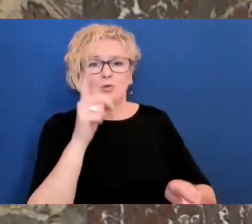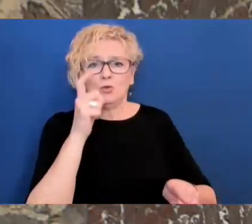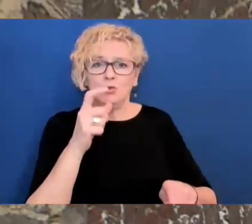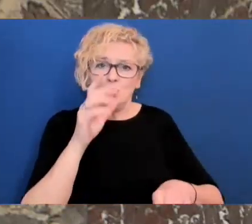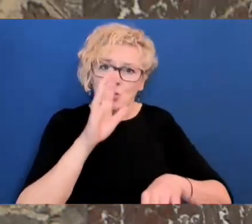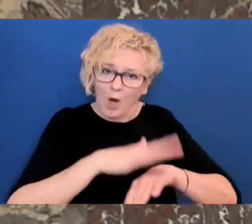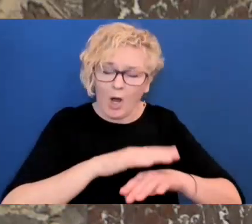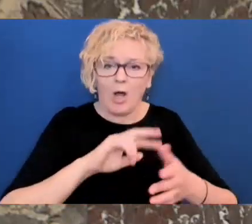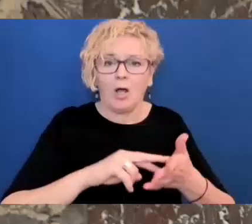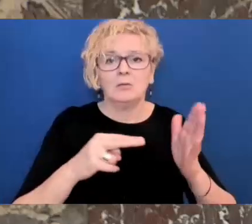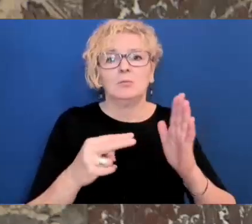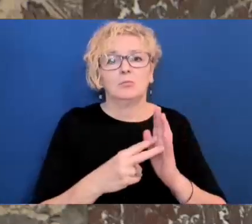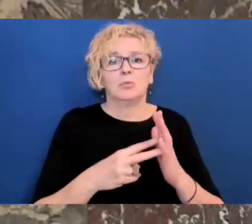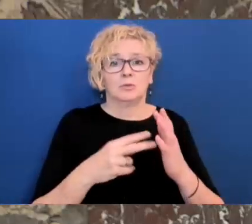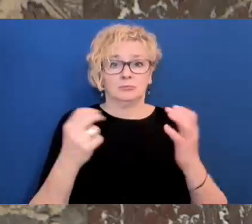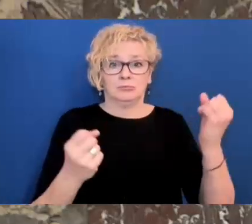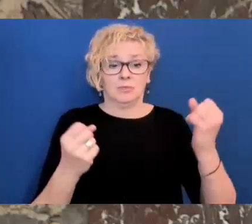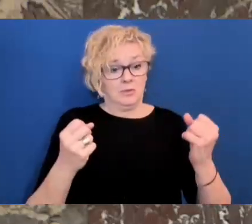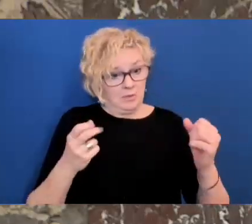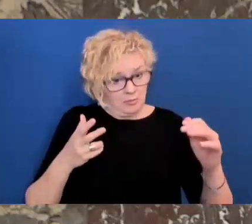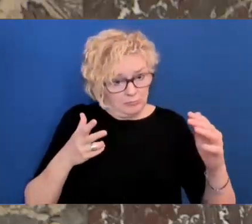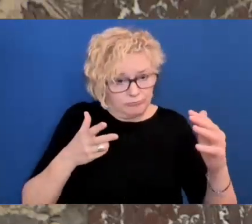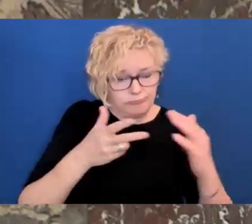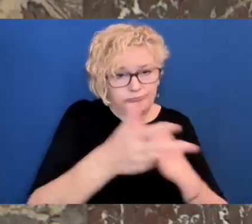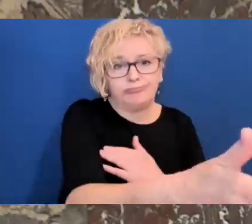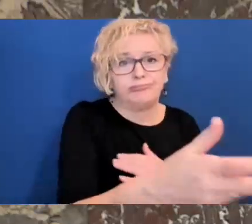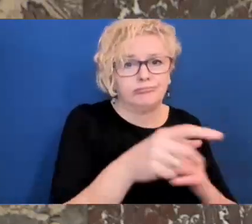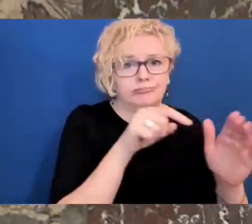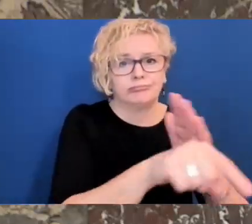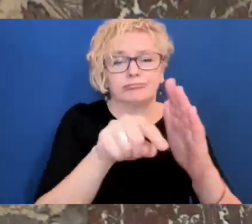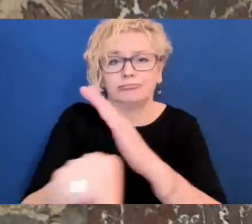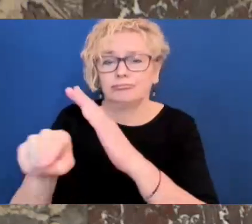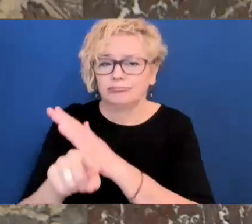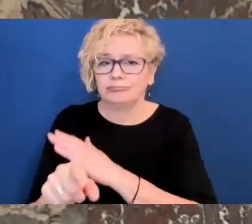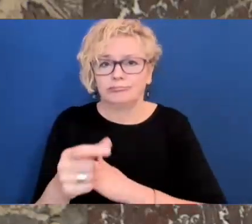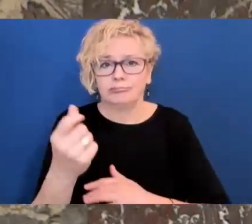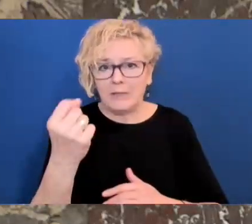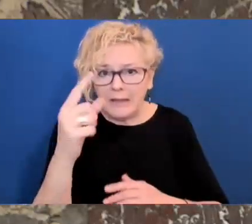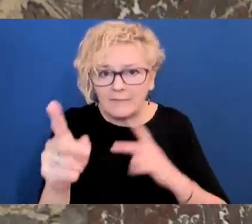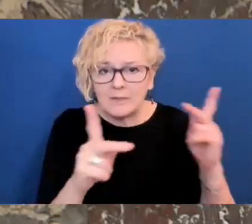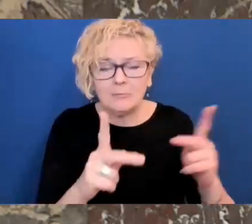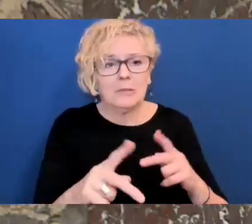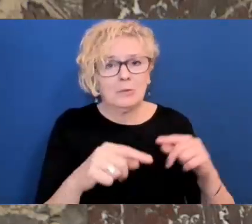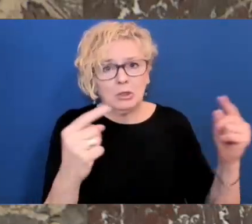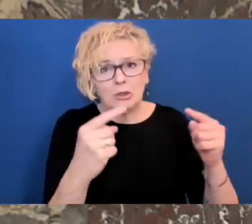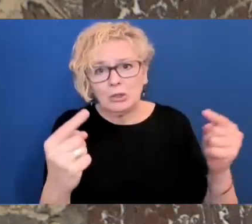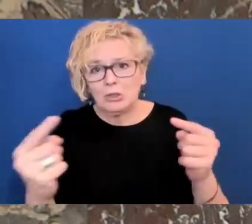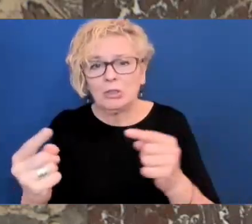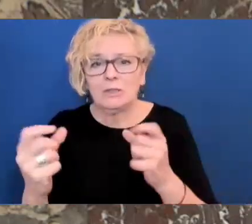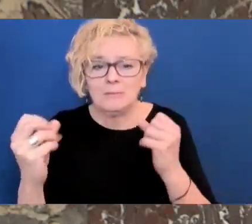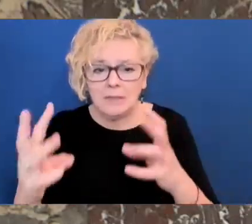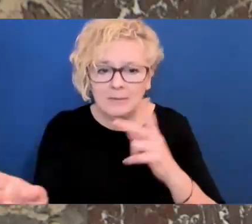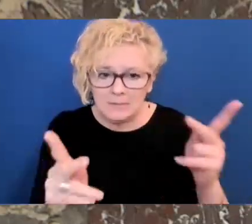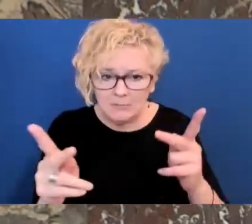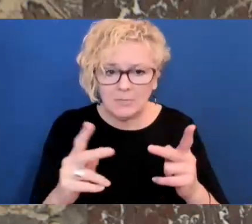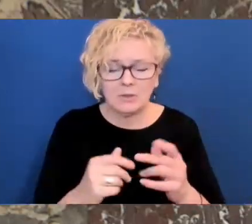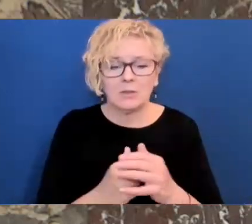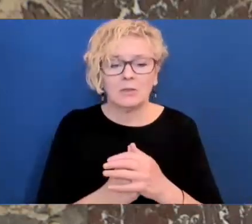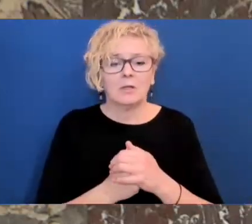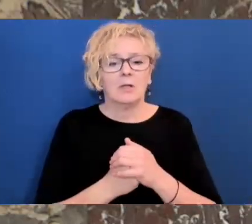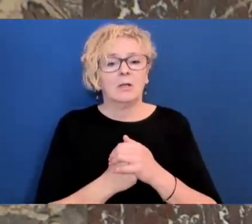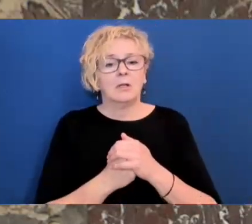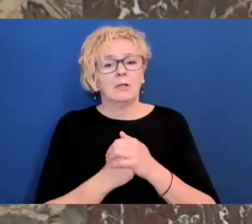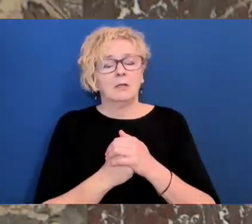police officers to ensure that police are available to support community events and communities across the province. We're tracking repeat